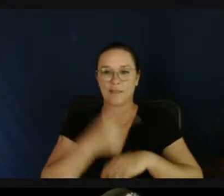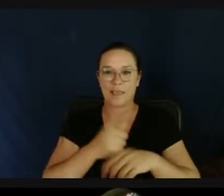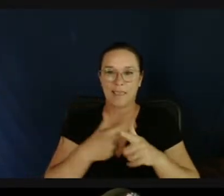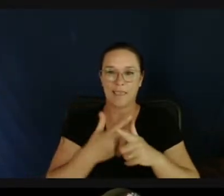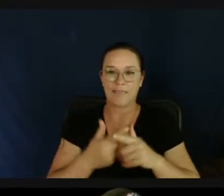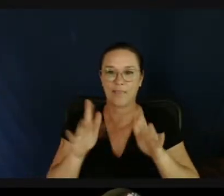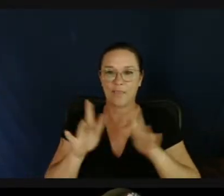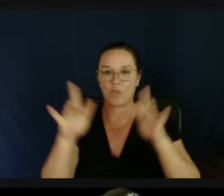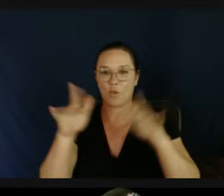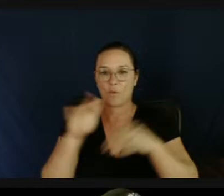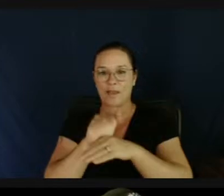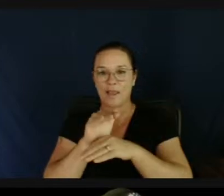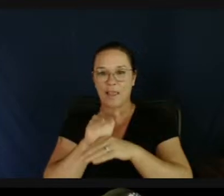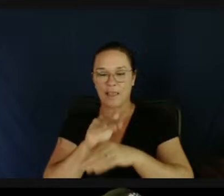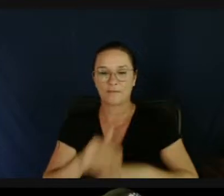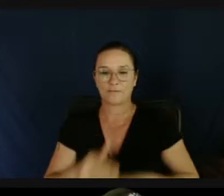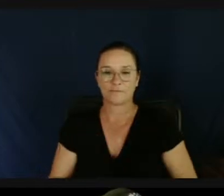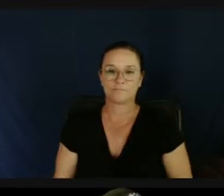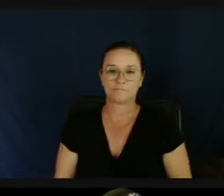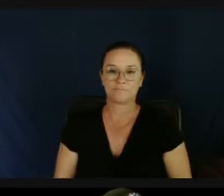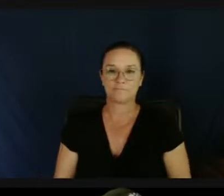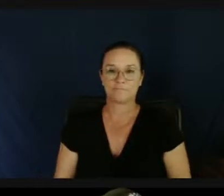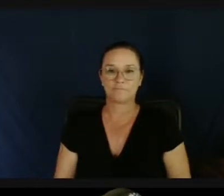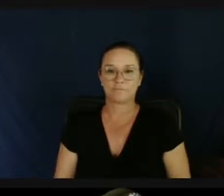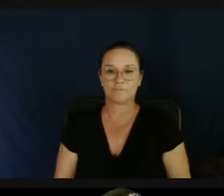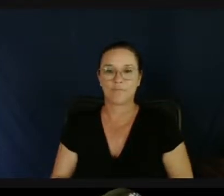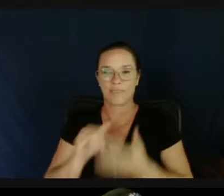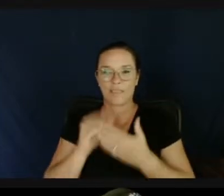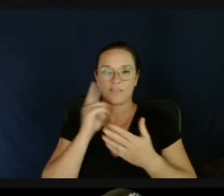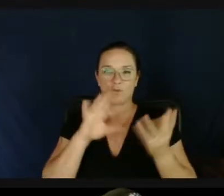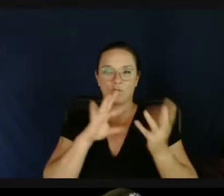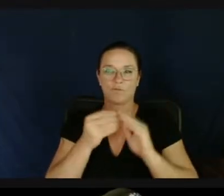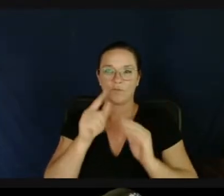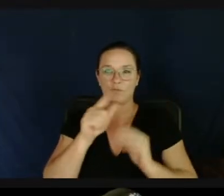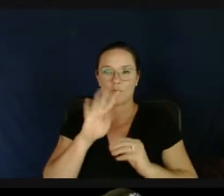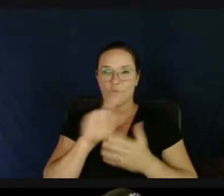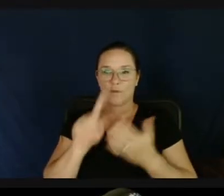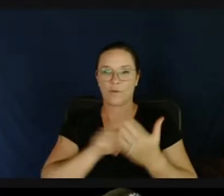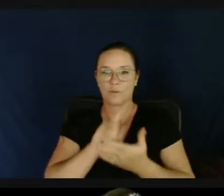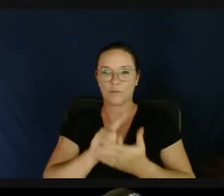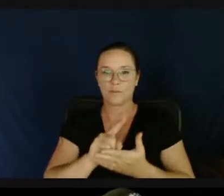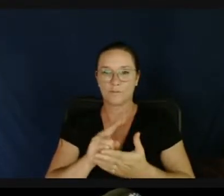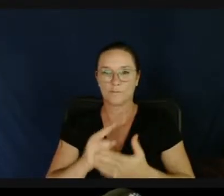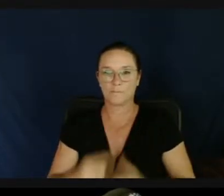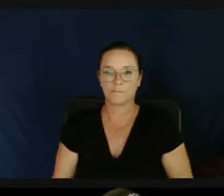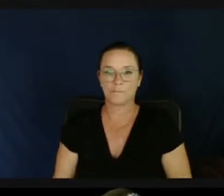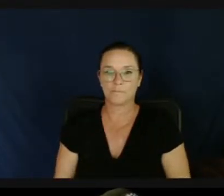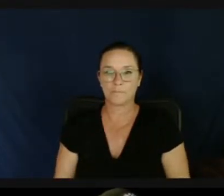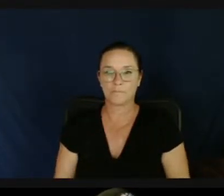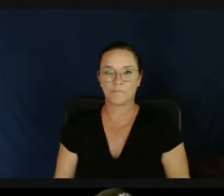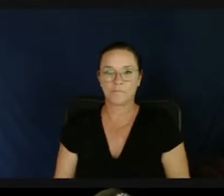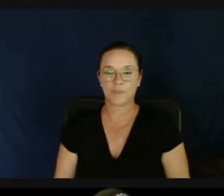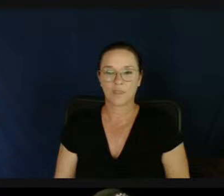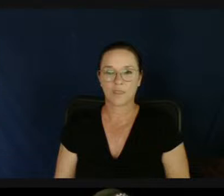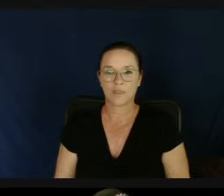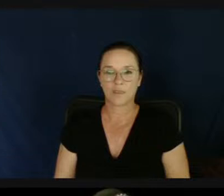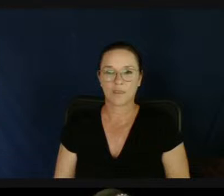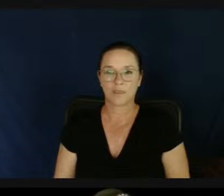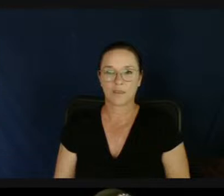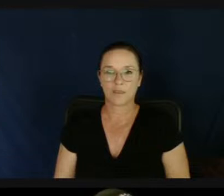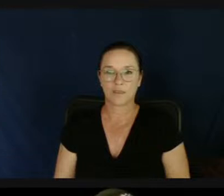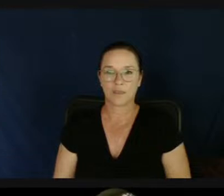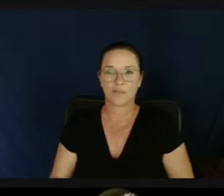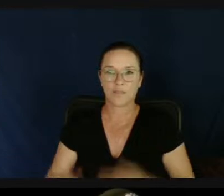the combined version for the last 24 hours there. And how the winds have really been swirling this morning